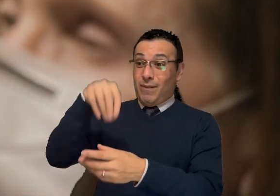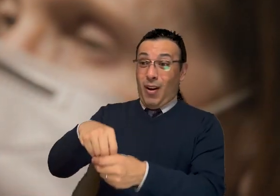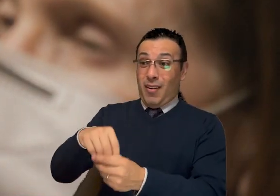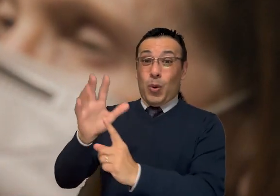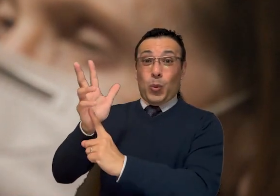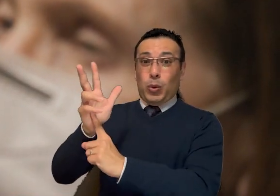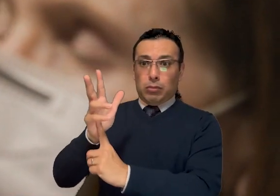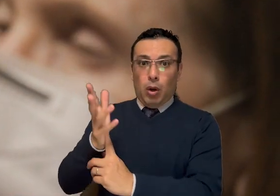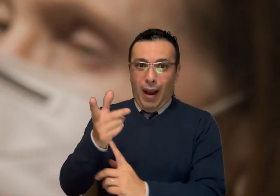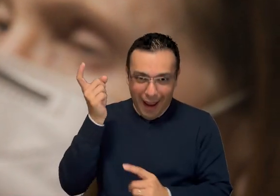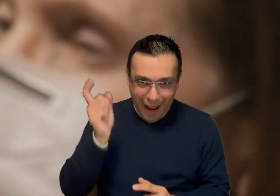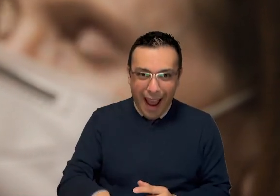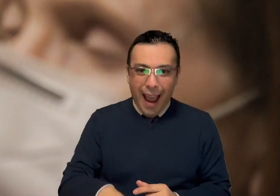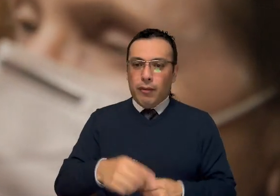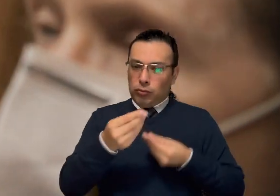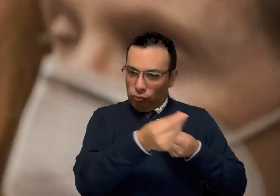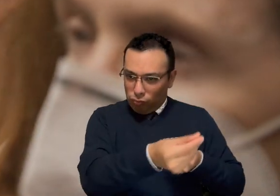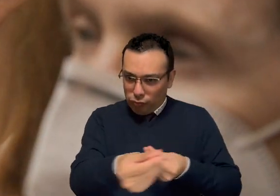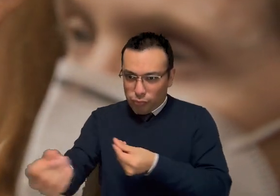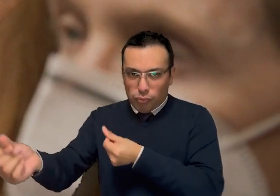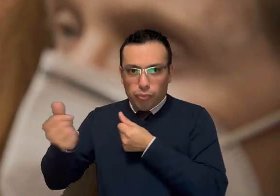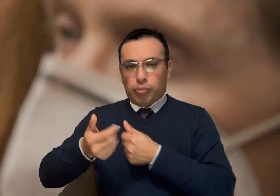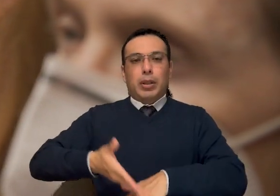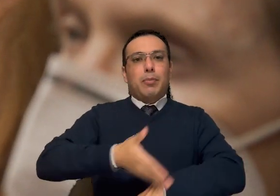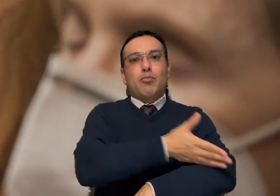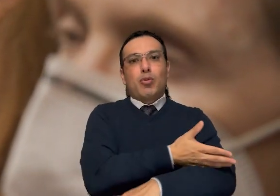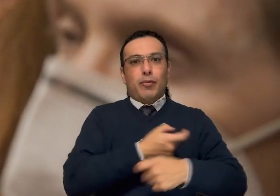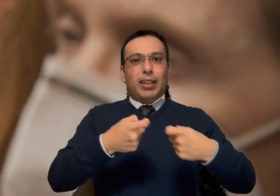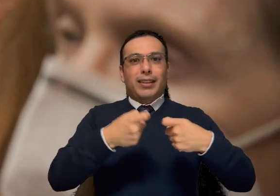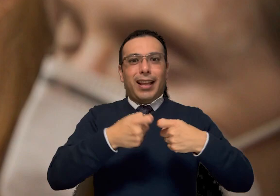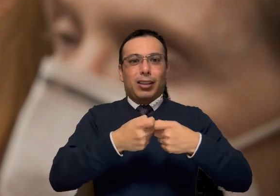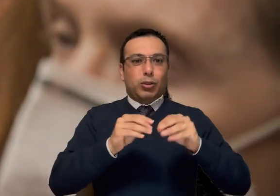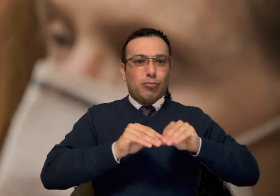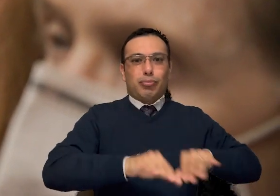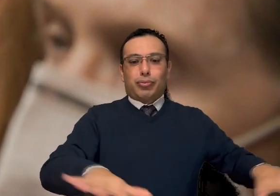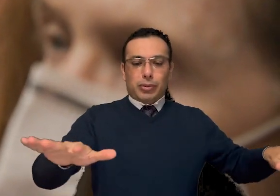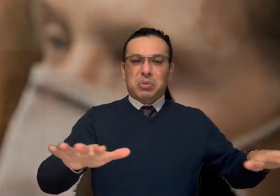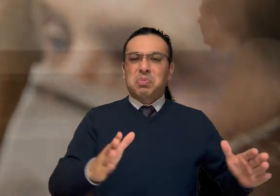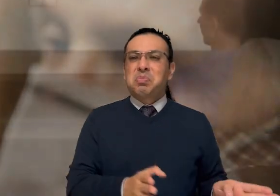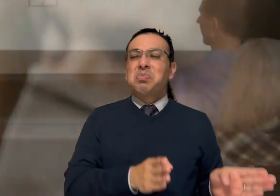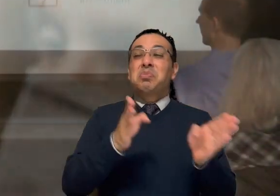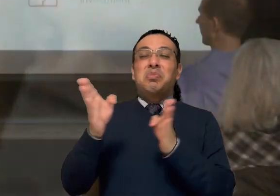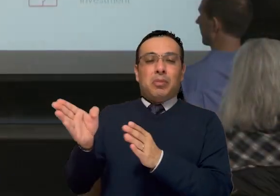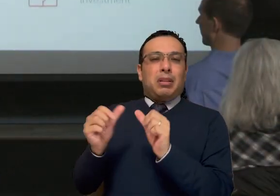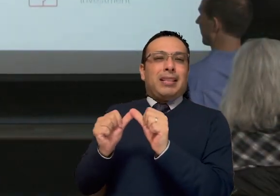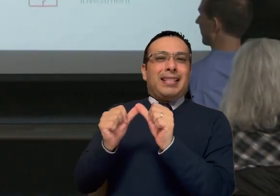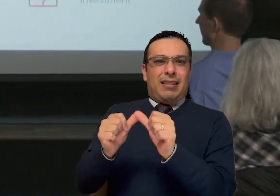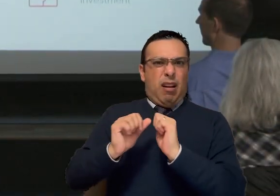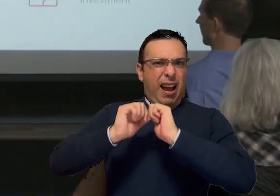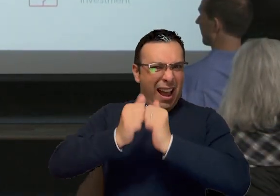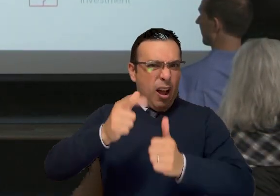that, I'd like to turn it over to Susan to get more into the specific of our project on the ground here and how it works.